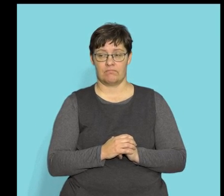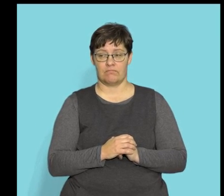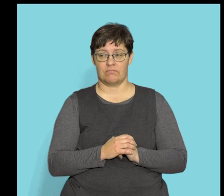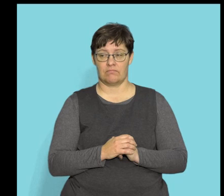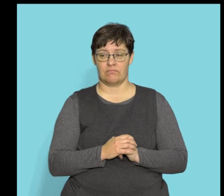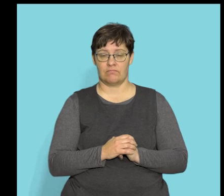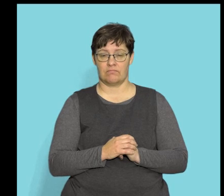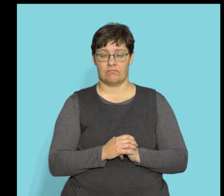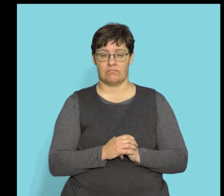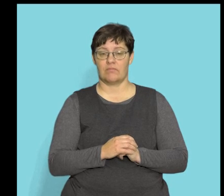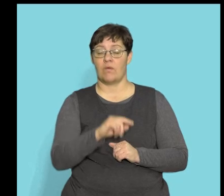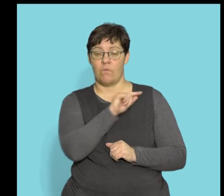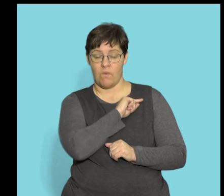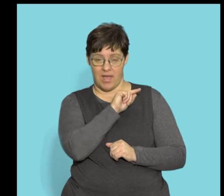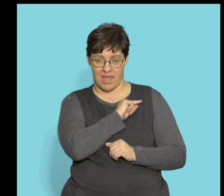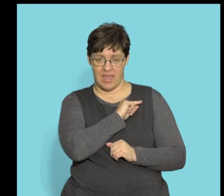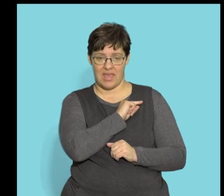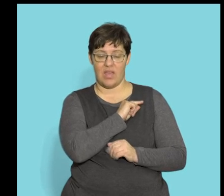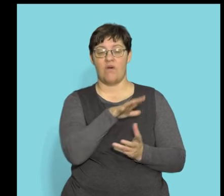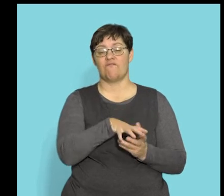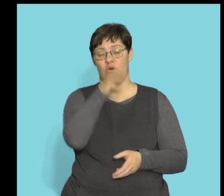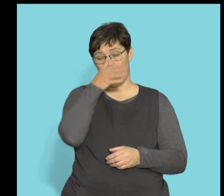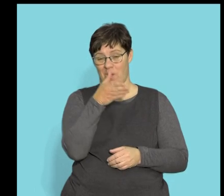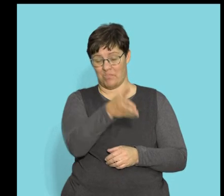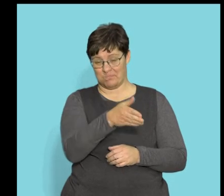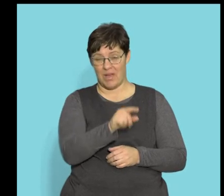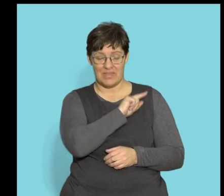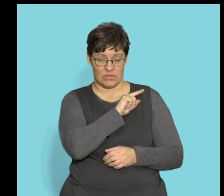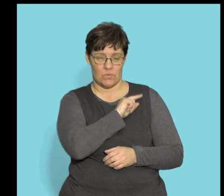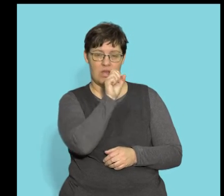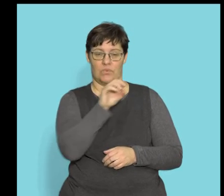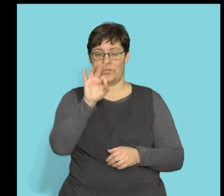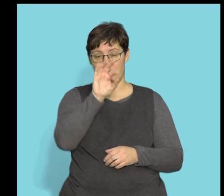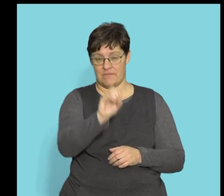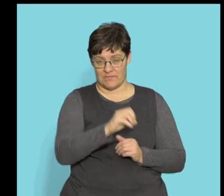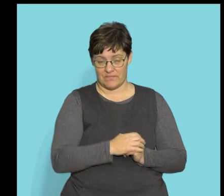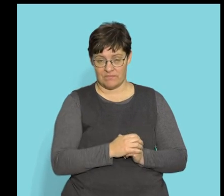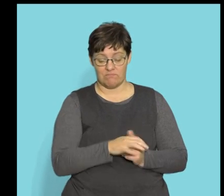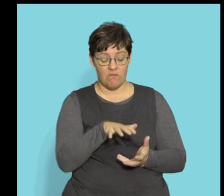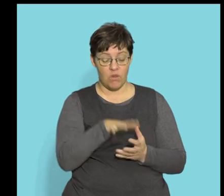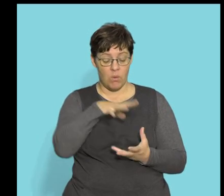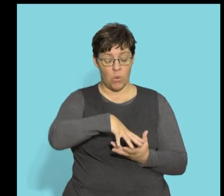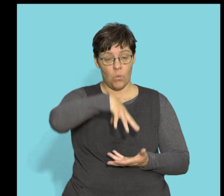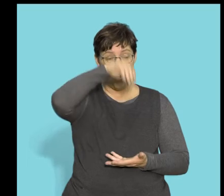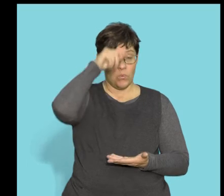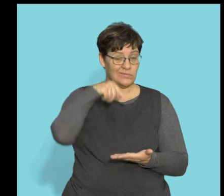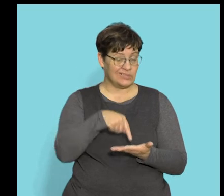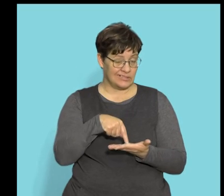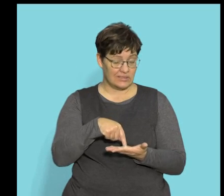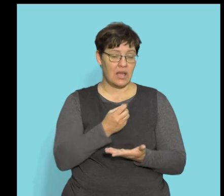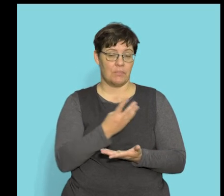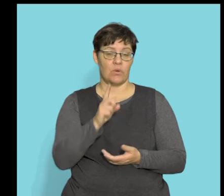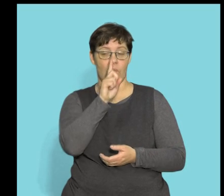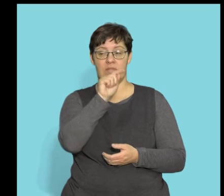And I'm saying centimeters cubed because it is a volume calculation. So the volume of this specific